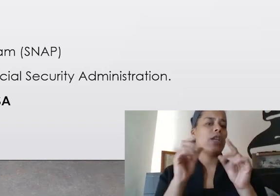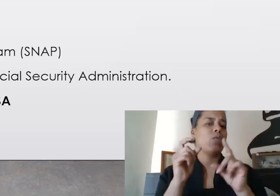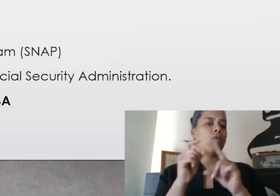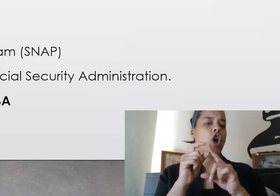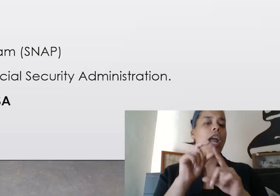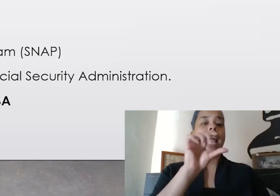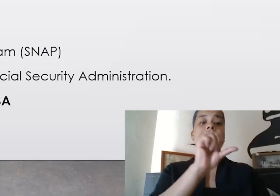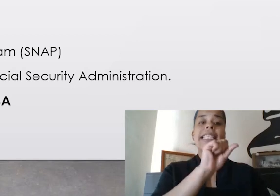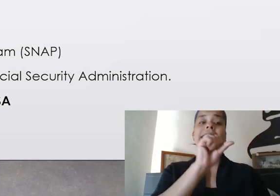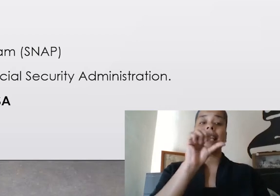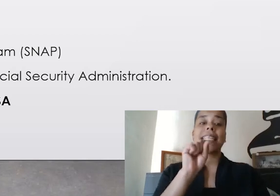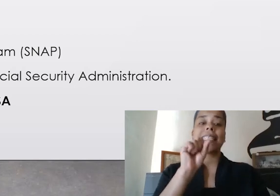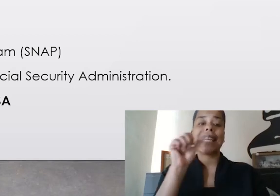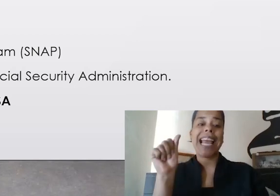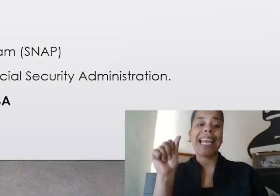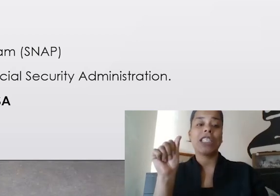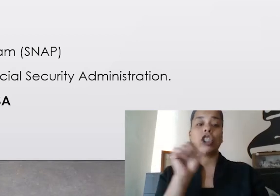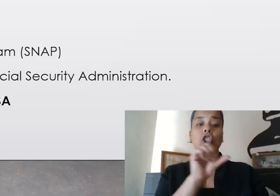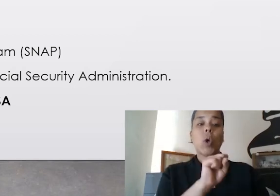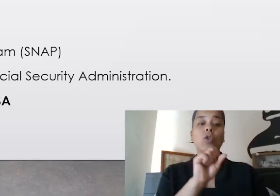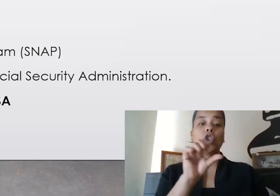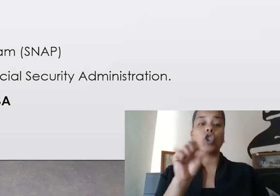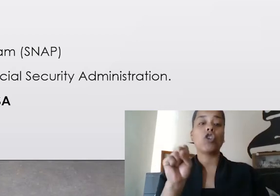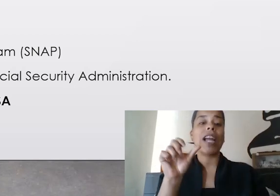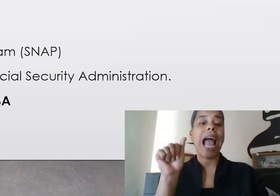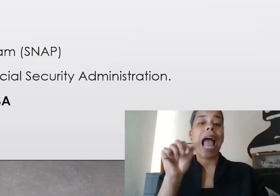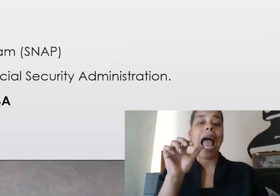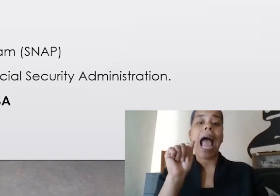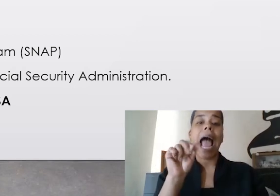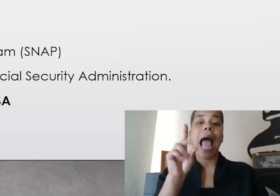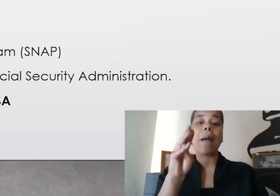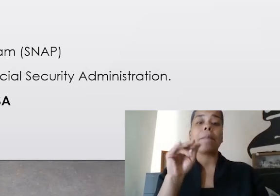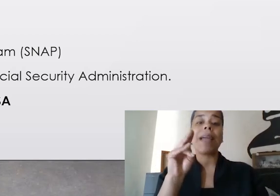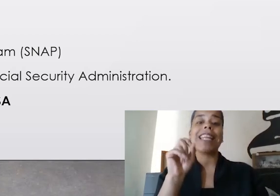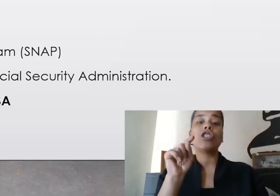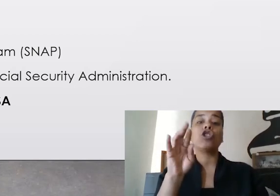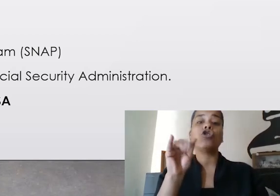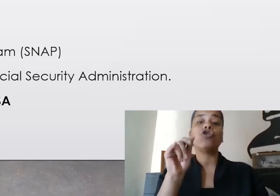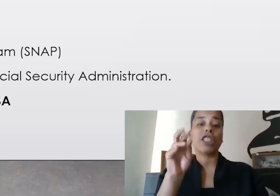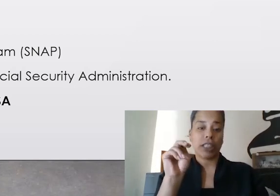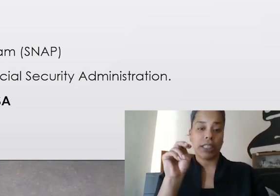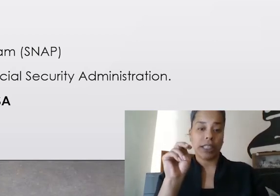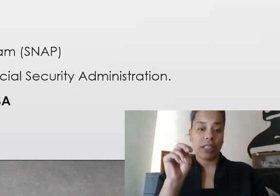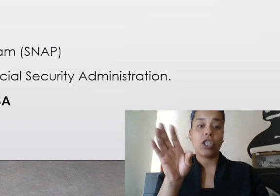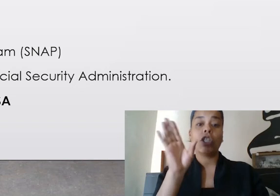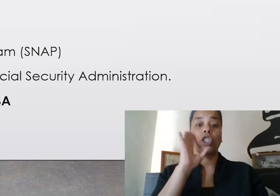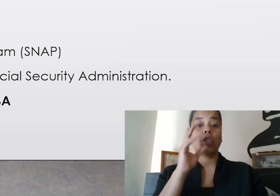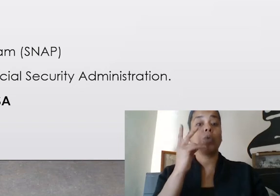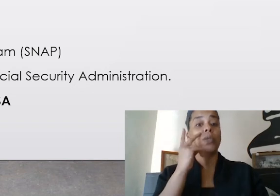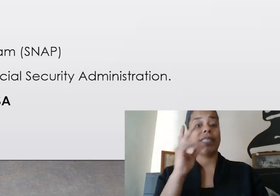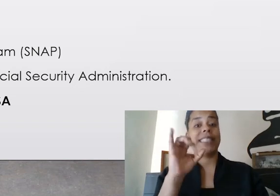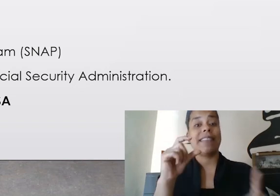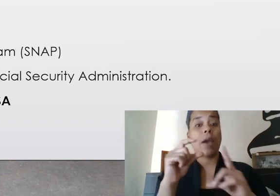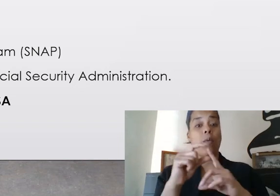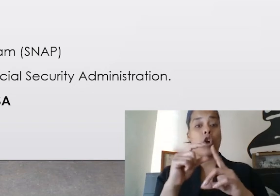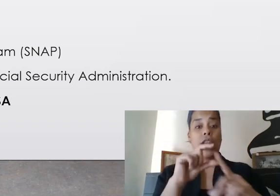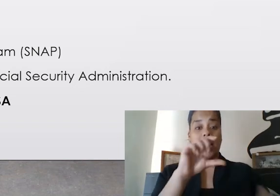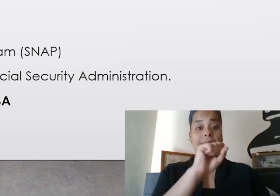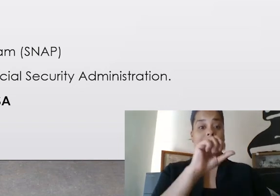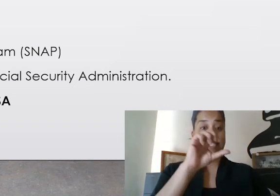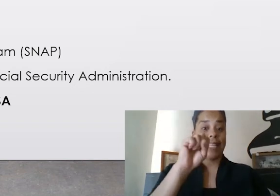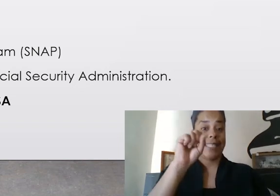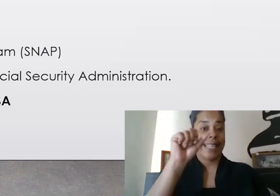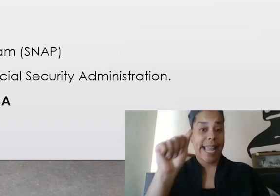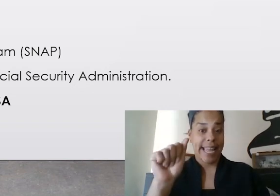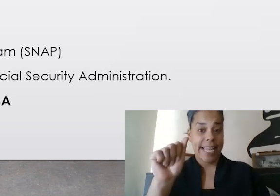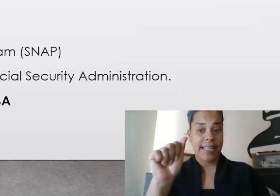Administration. And when you're looking at the slides or the presentation, you'll see the word SSA. Whenever you see the word SSA, that